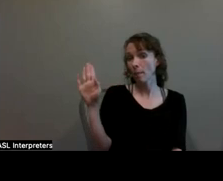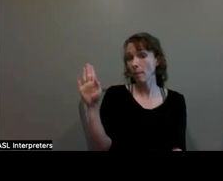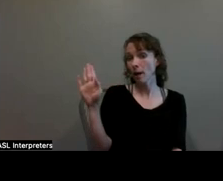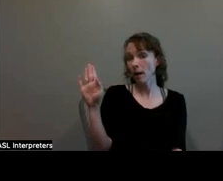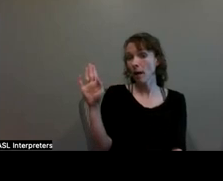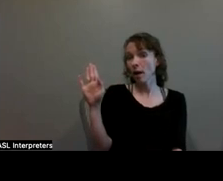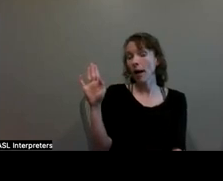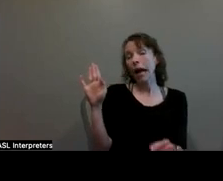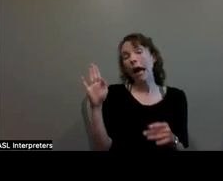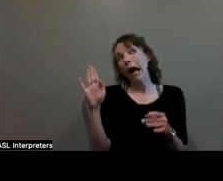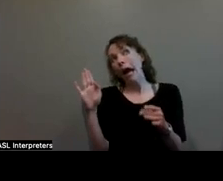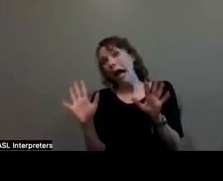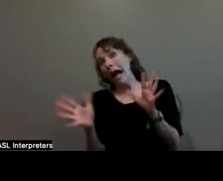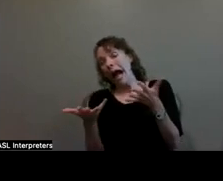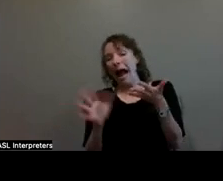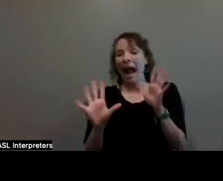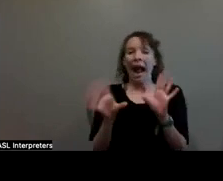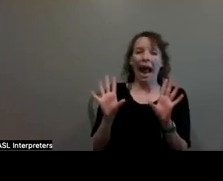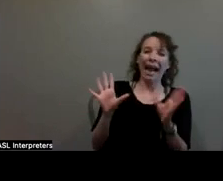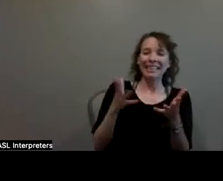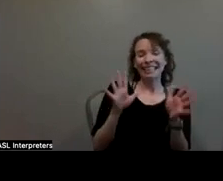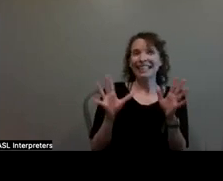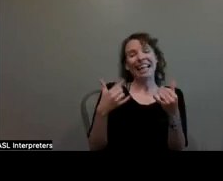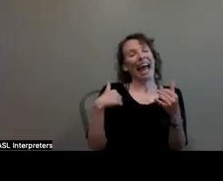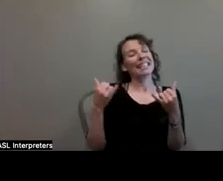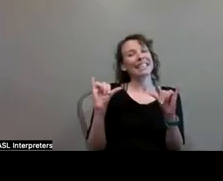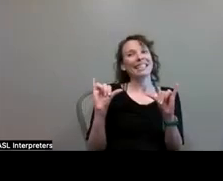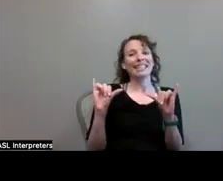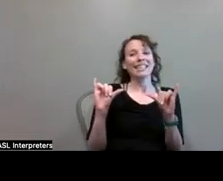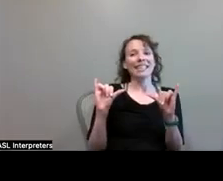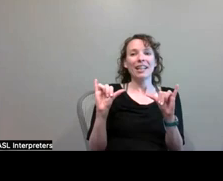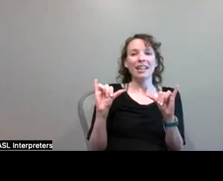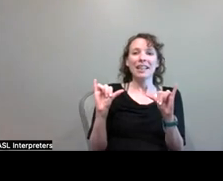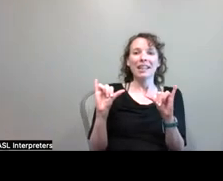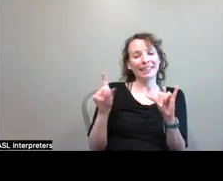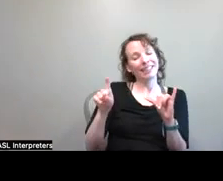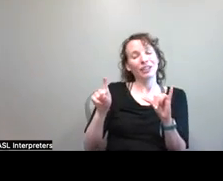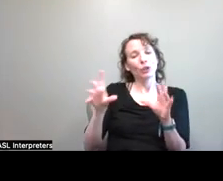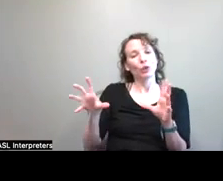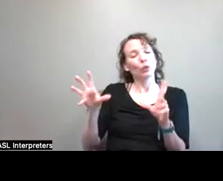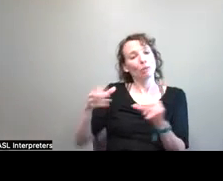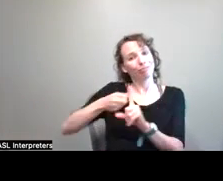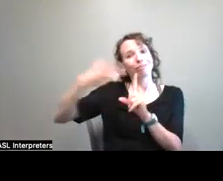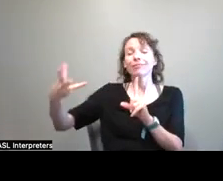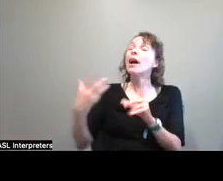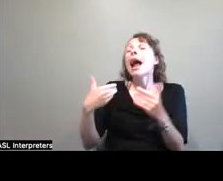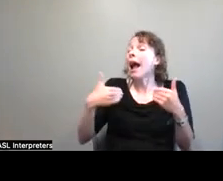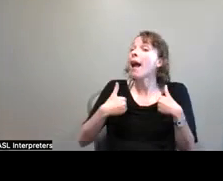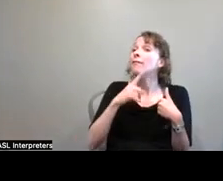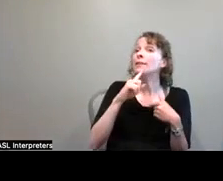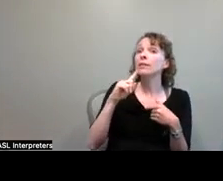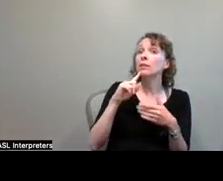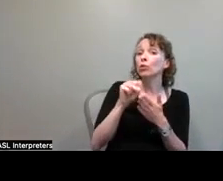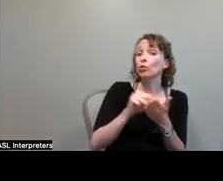The code, I still need to, it's a bit bare bones. There is a single script where you can